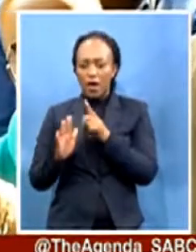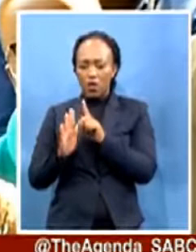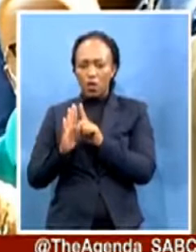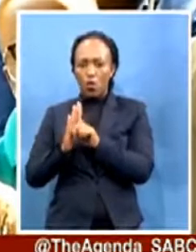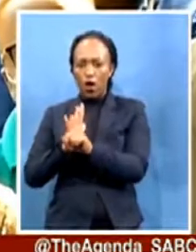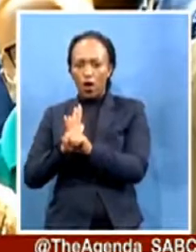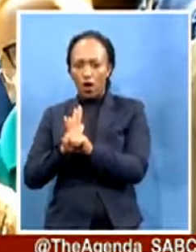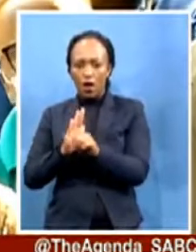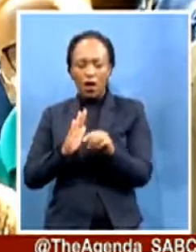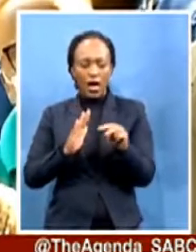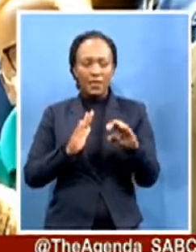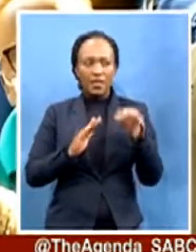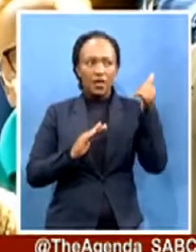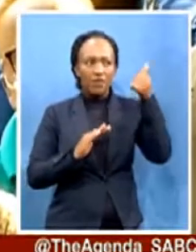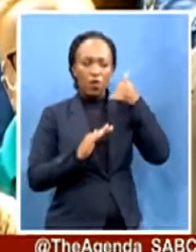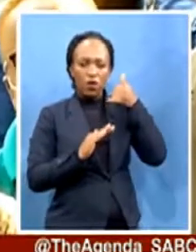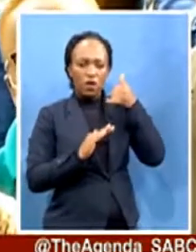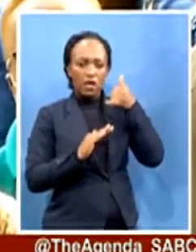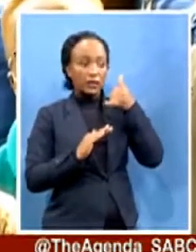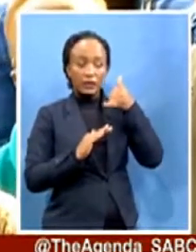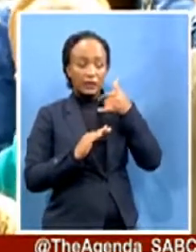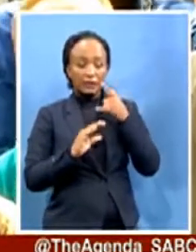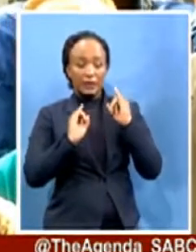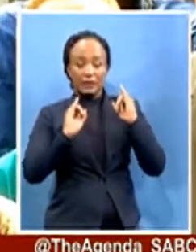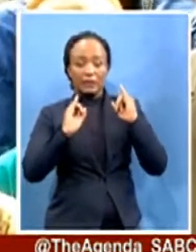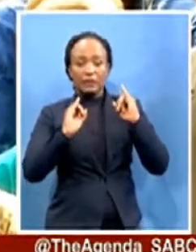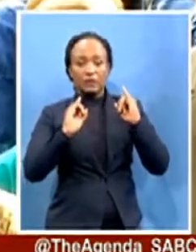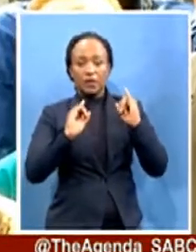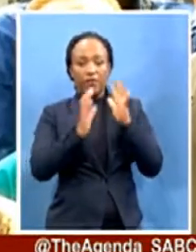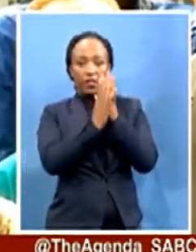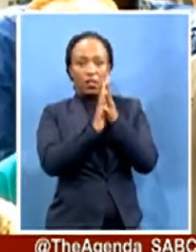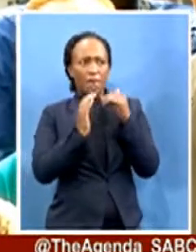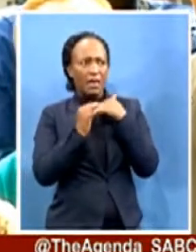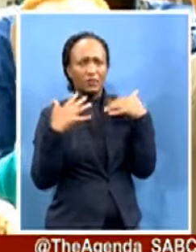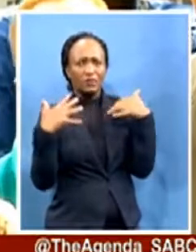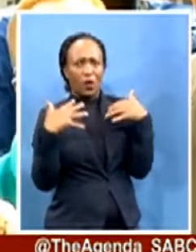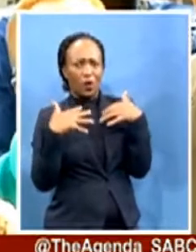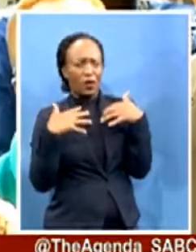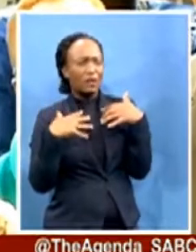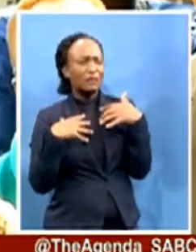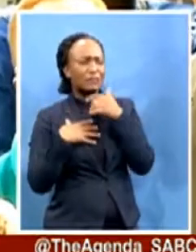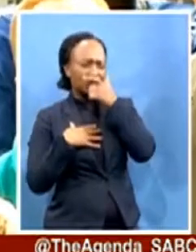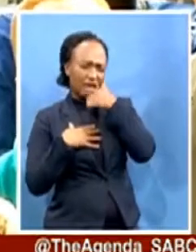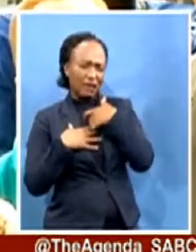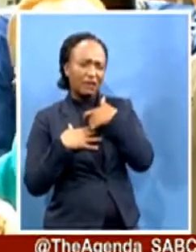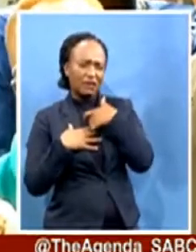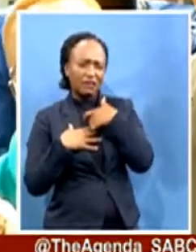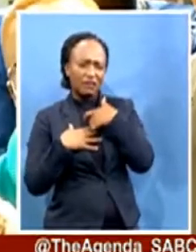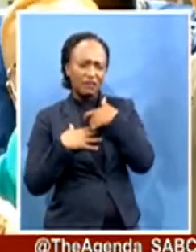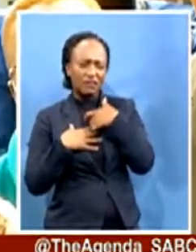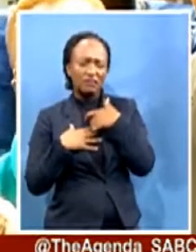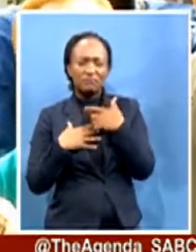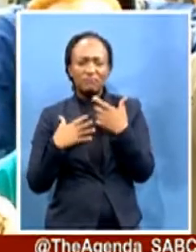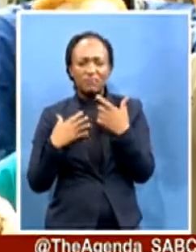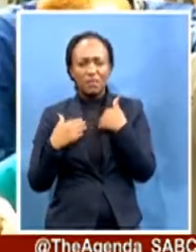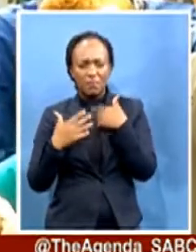a disaster." It was shocking, very sad. And then I said, "You know, MEC,